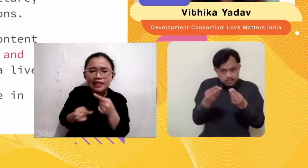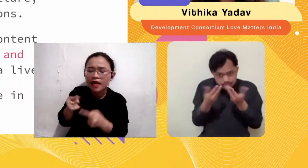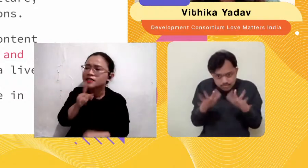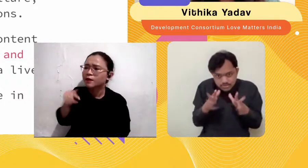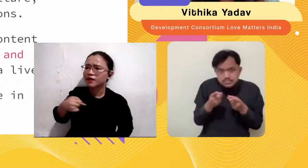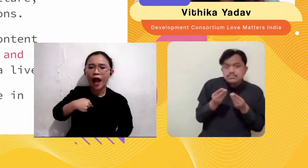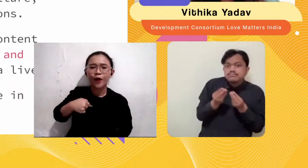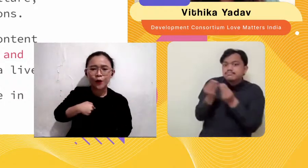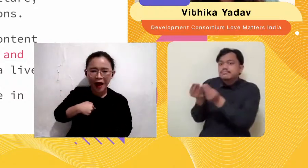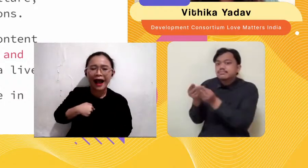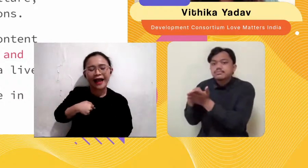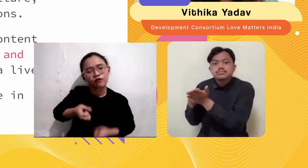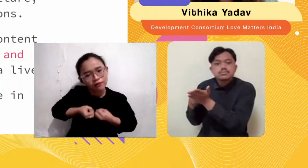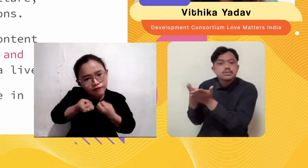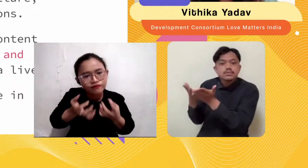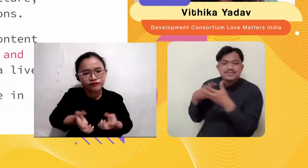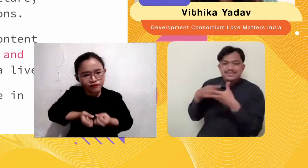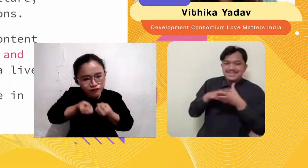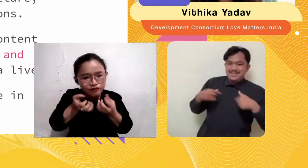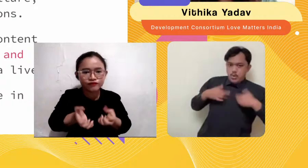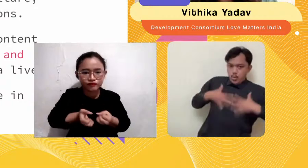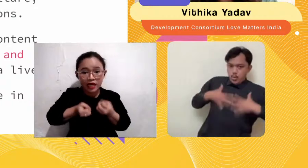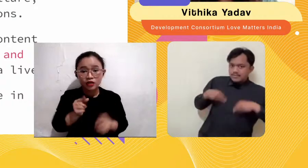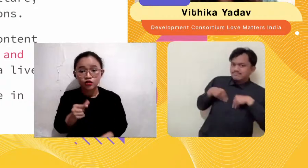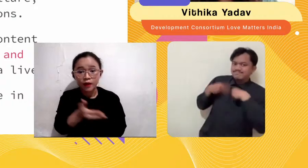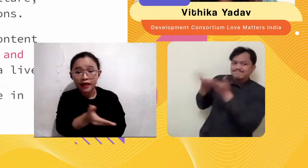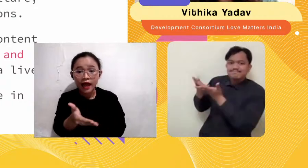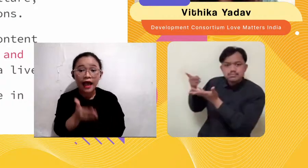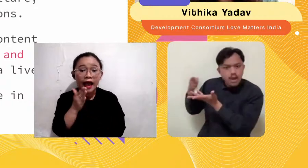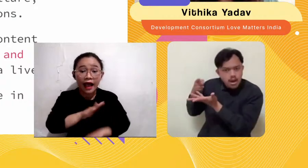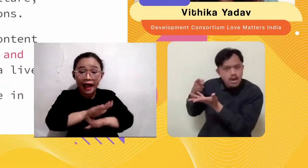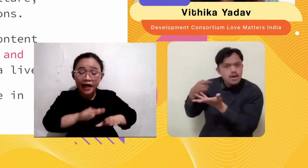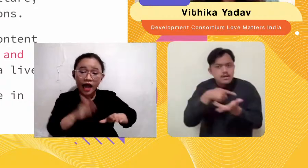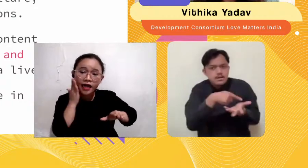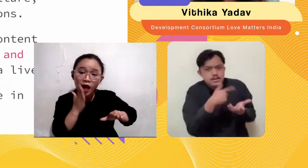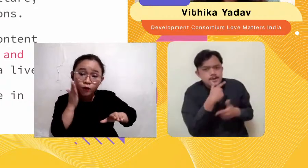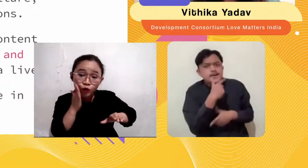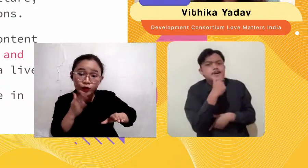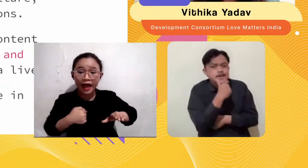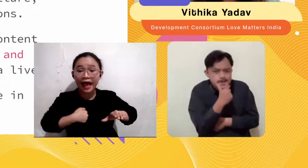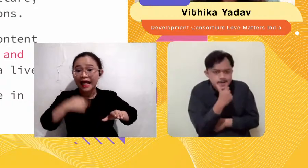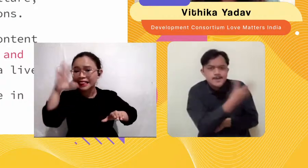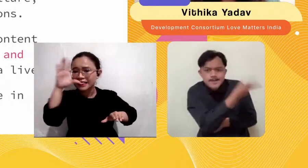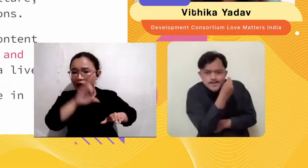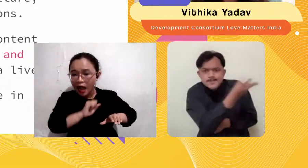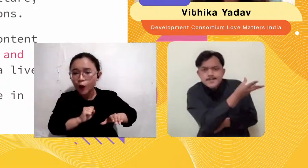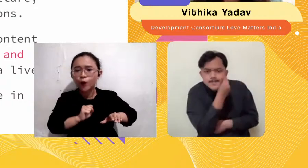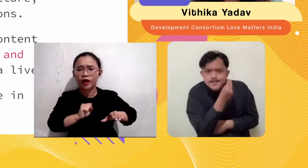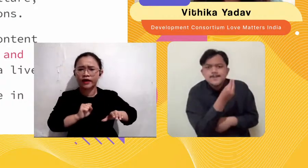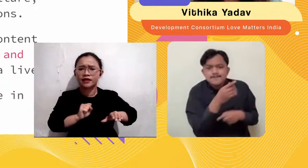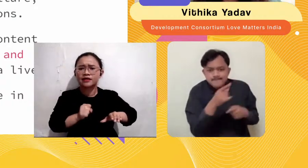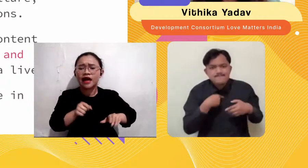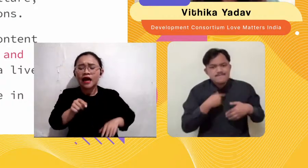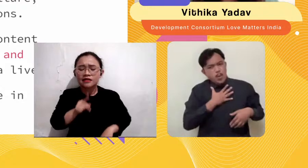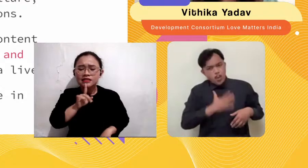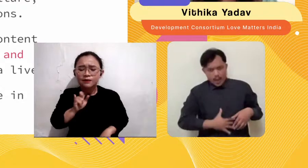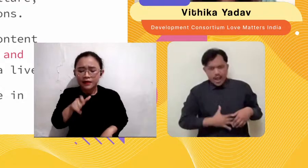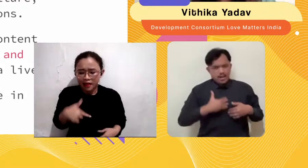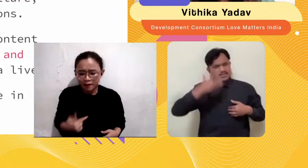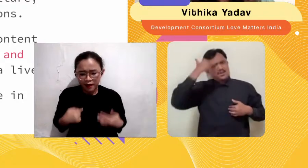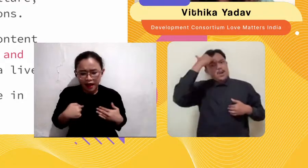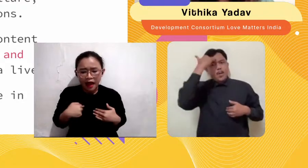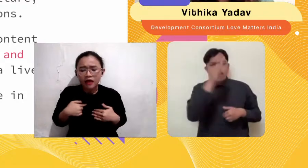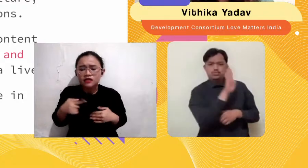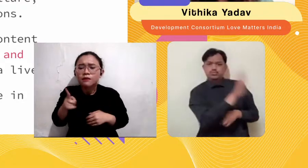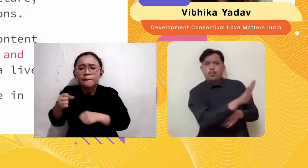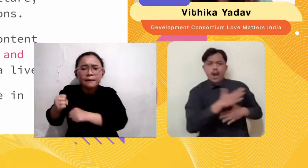consumption patterns of young people in terms of what is making, how are their minds influenced. We all